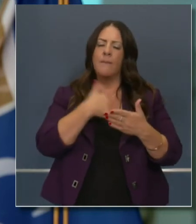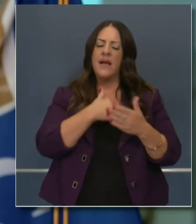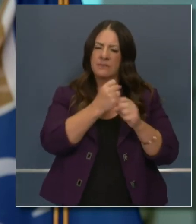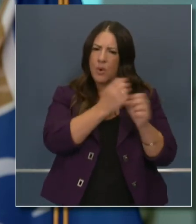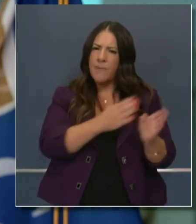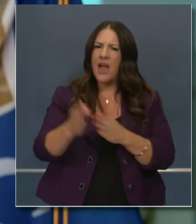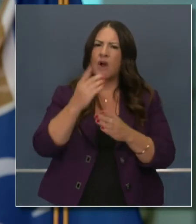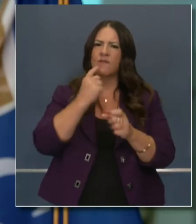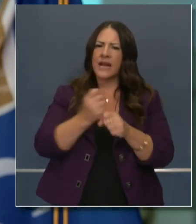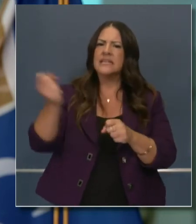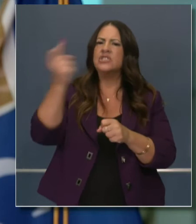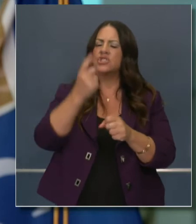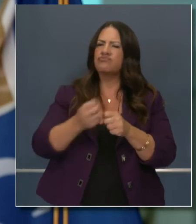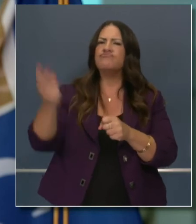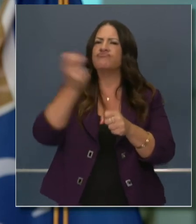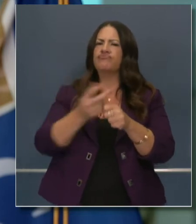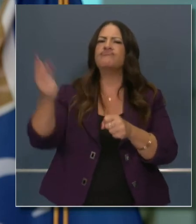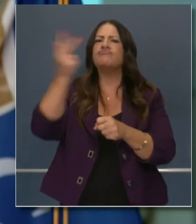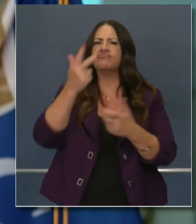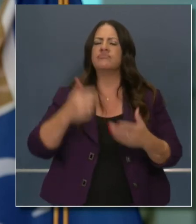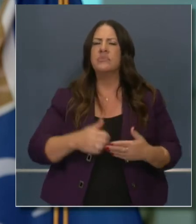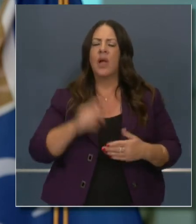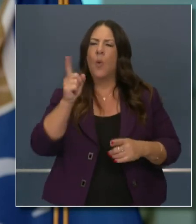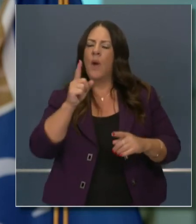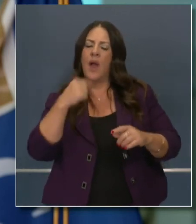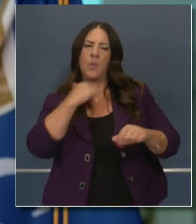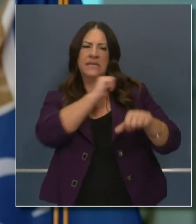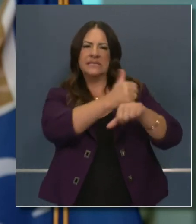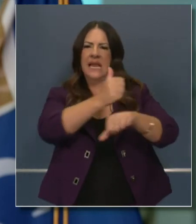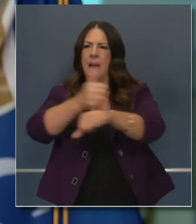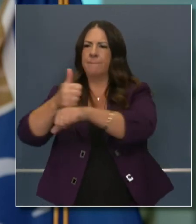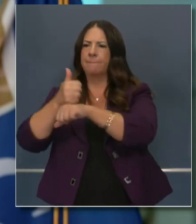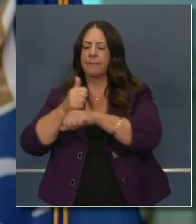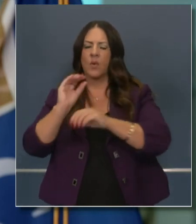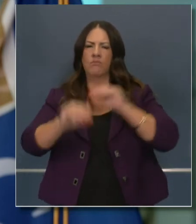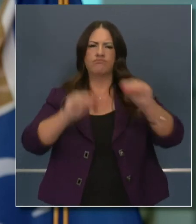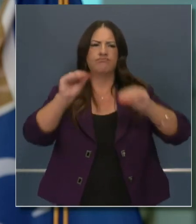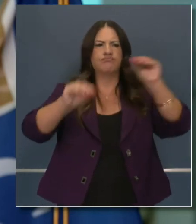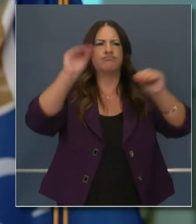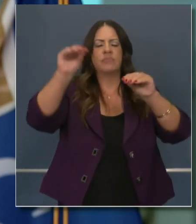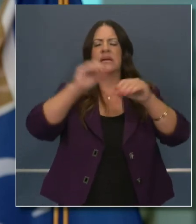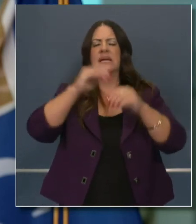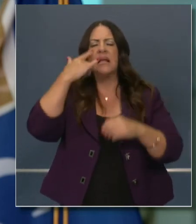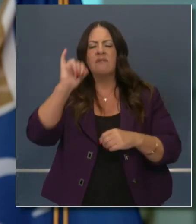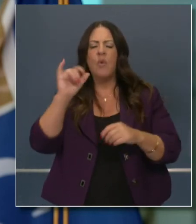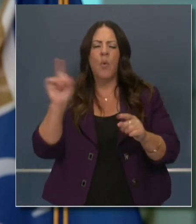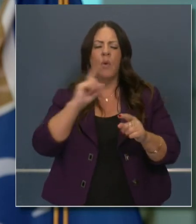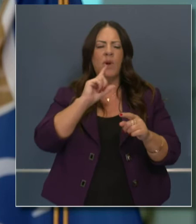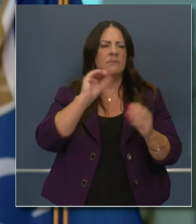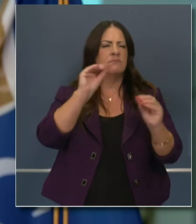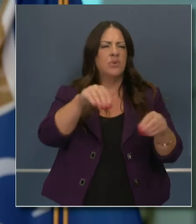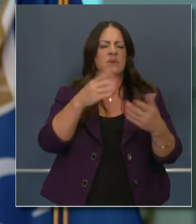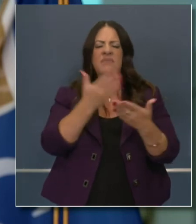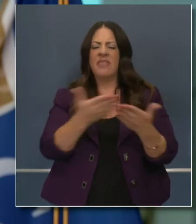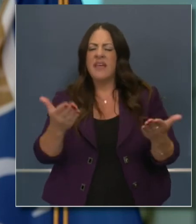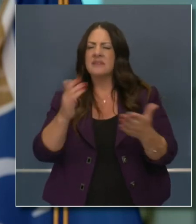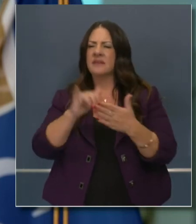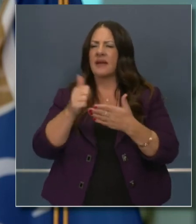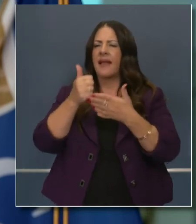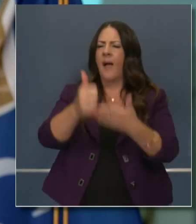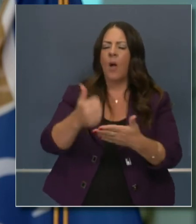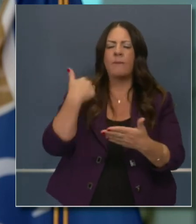allowing us to pre-position assets based upon weather patterns using some of the latest technology. We have